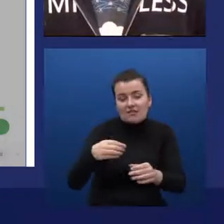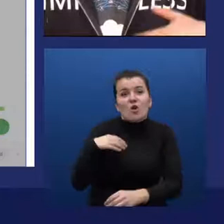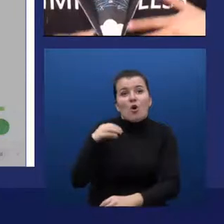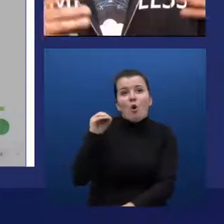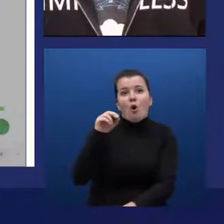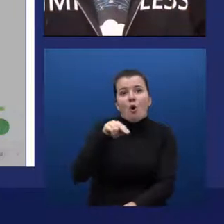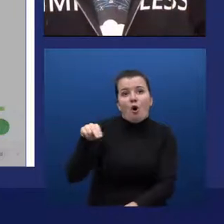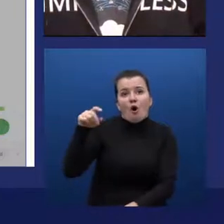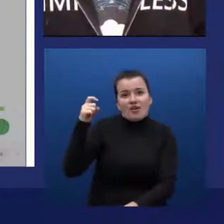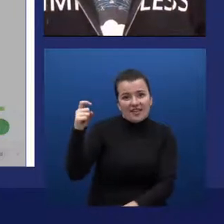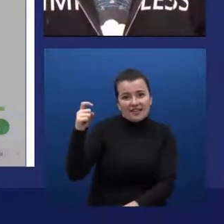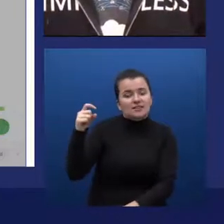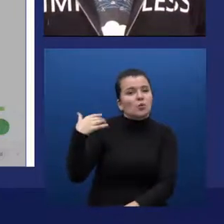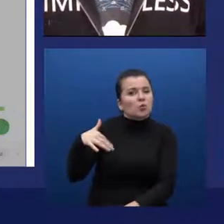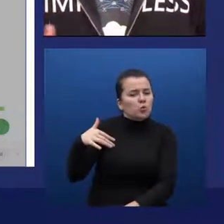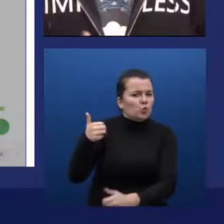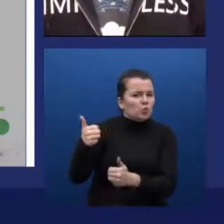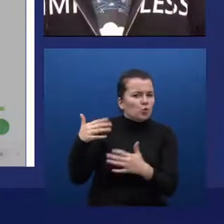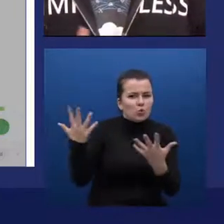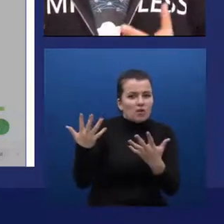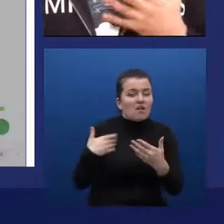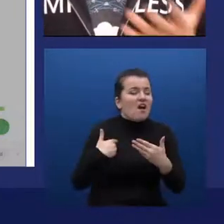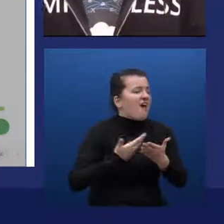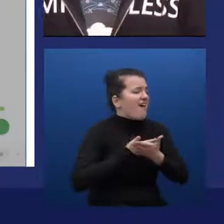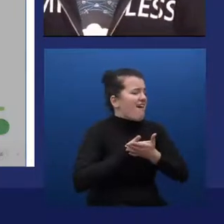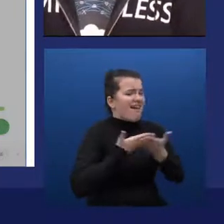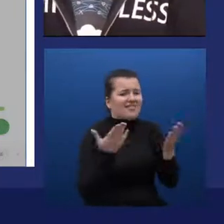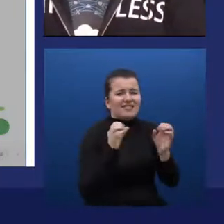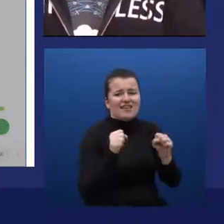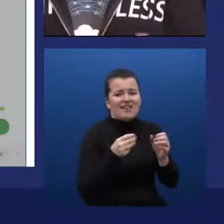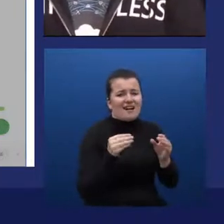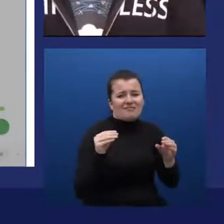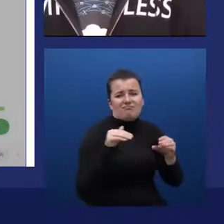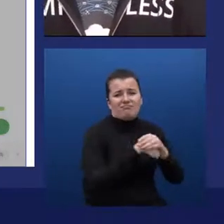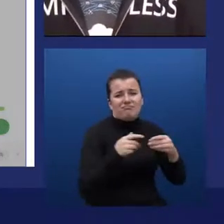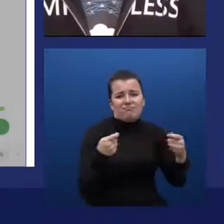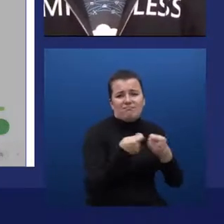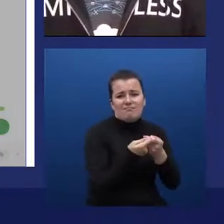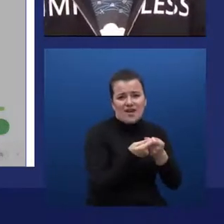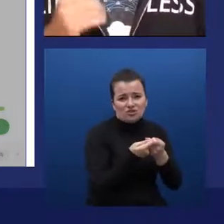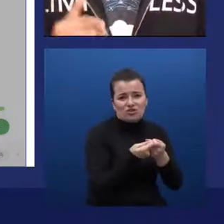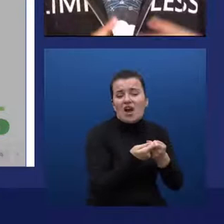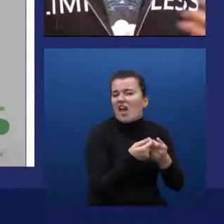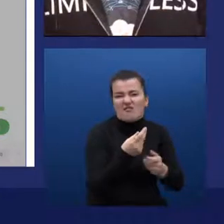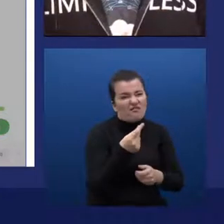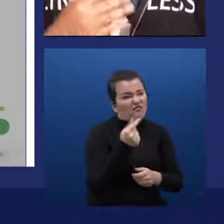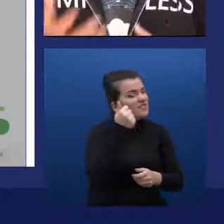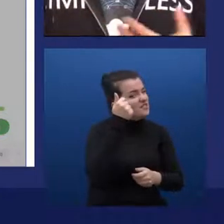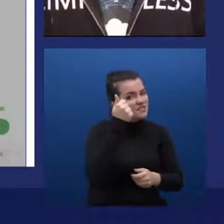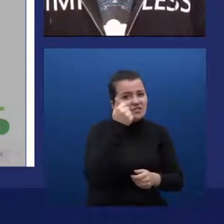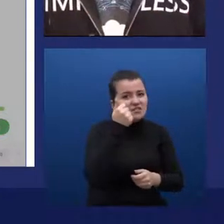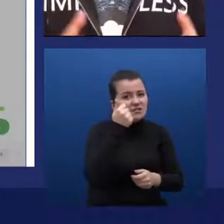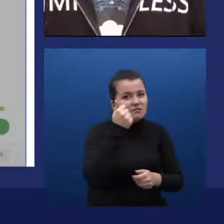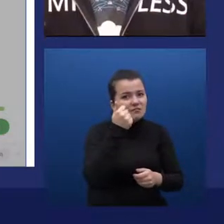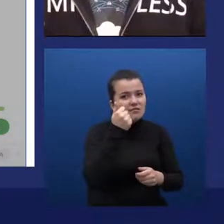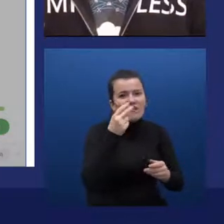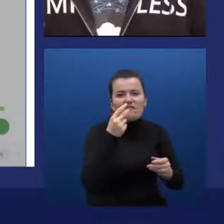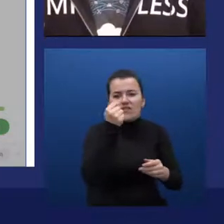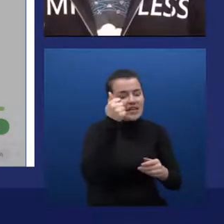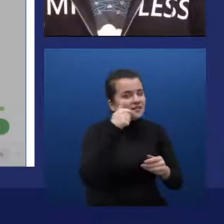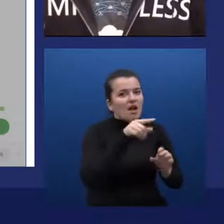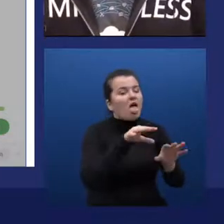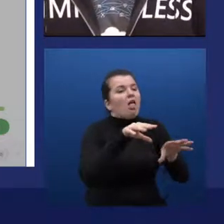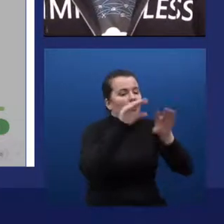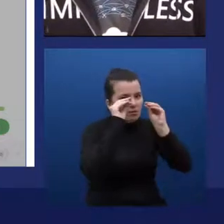something that where it's, it works on everything and anything. And for me, the recall time on Onyx has been the quickest in terms of understanding what we're looking at